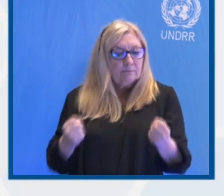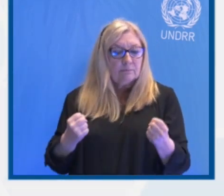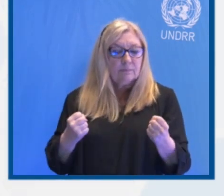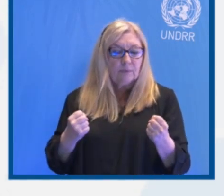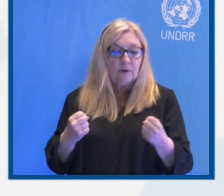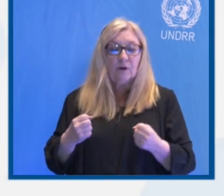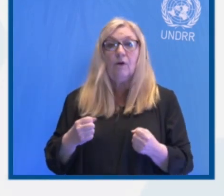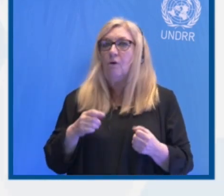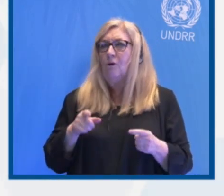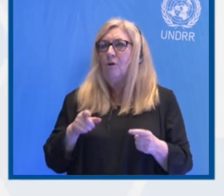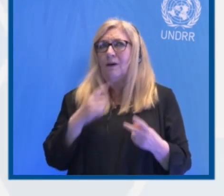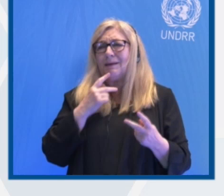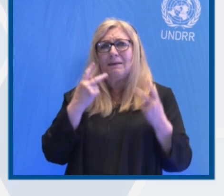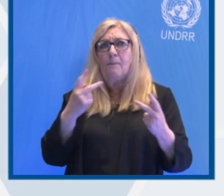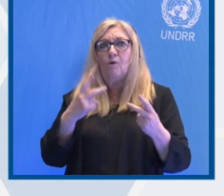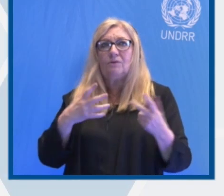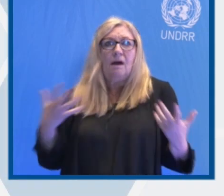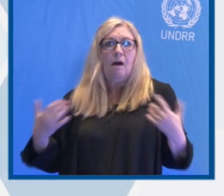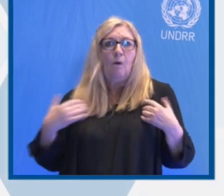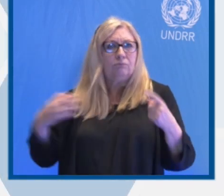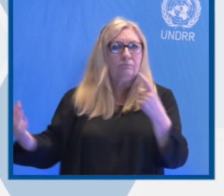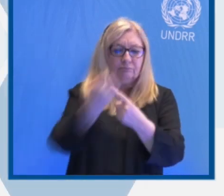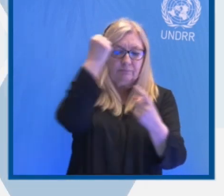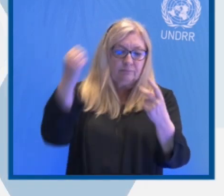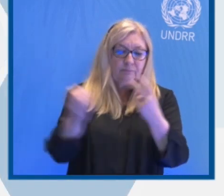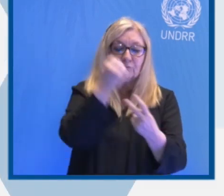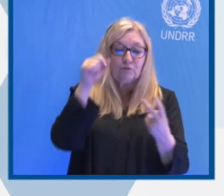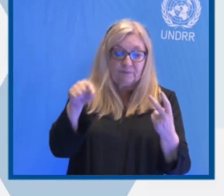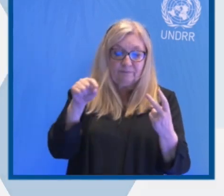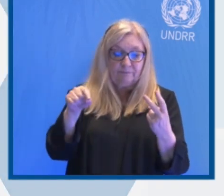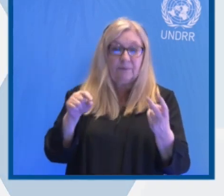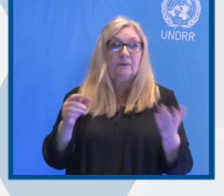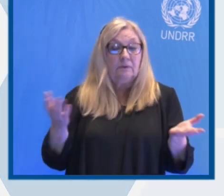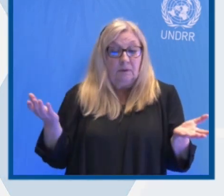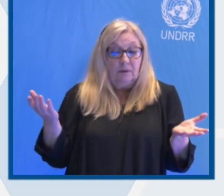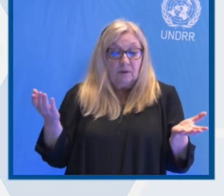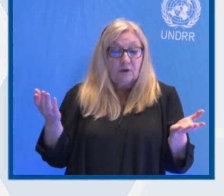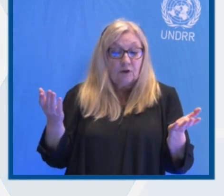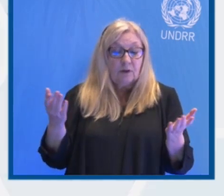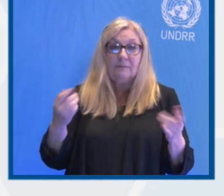also opportunity of work in building, replacing places for those people.